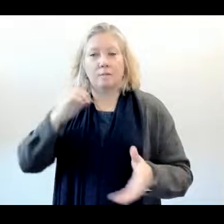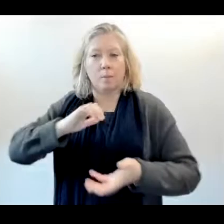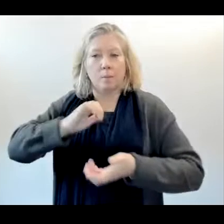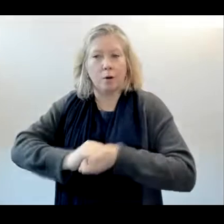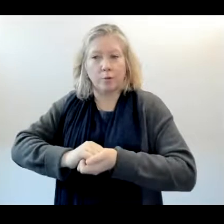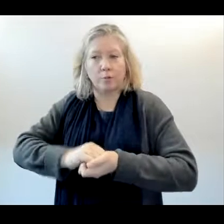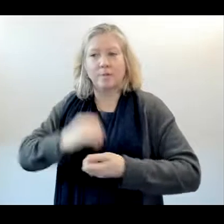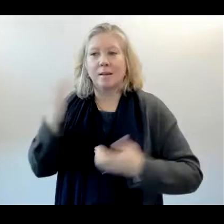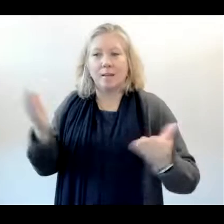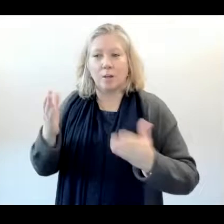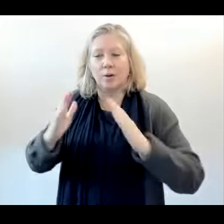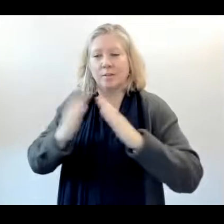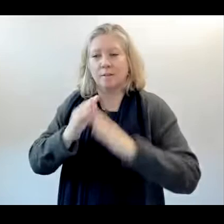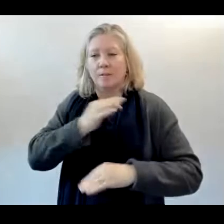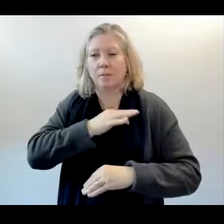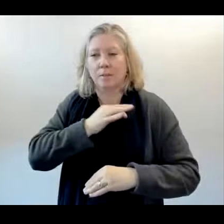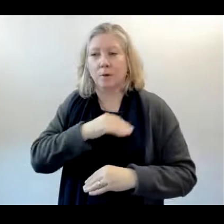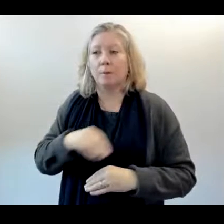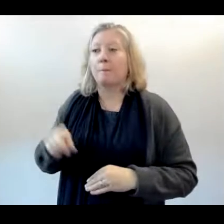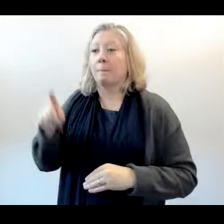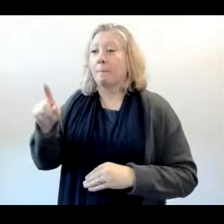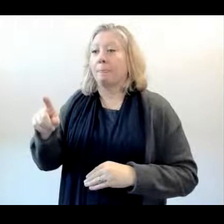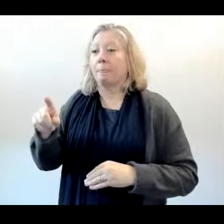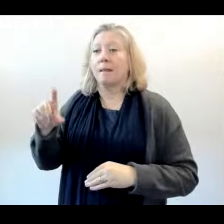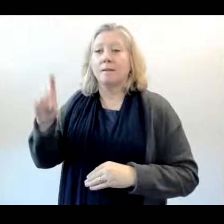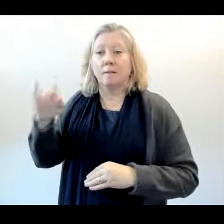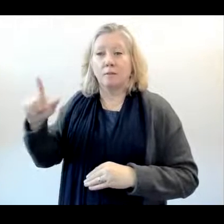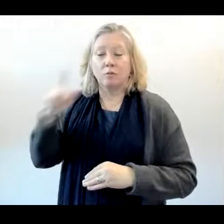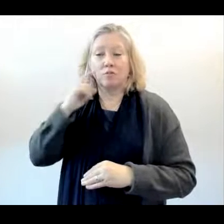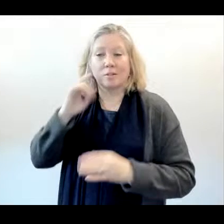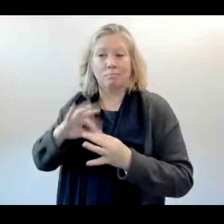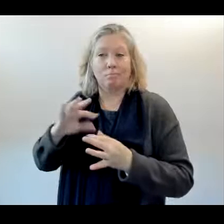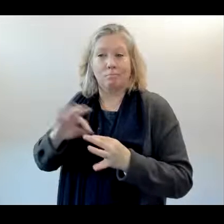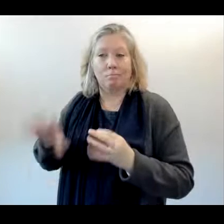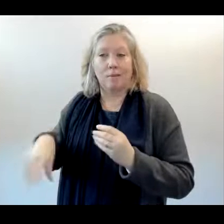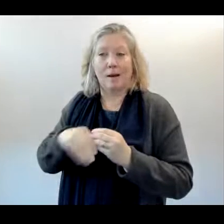Pittsburgh. What Councilman just indicated is additional